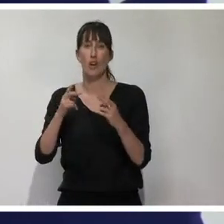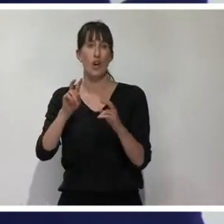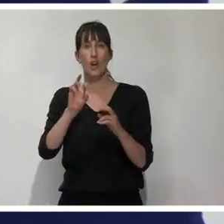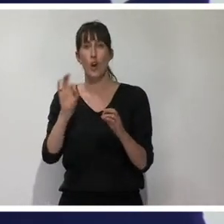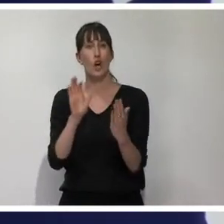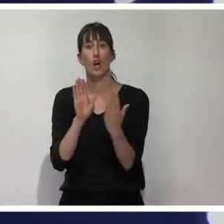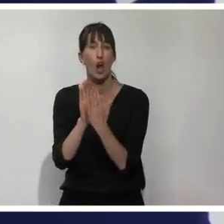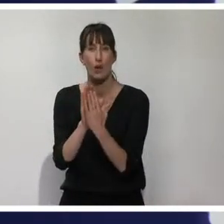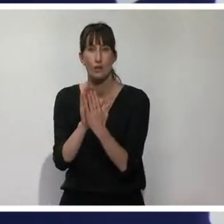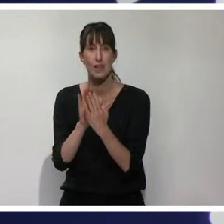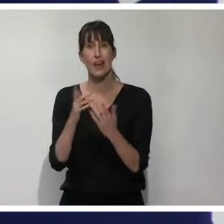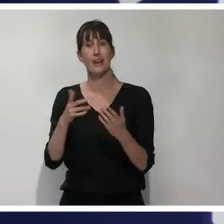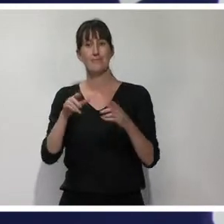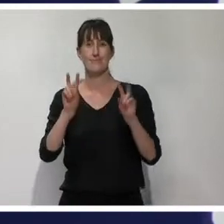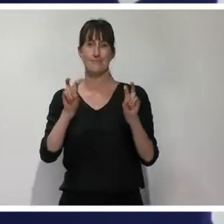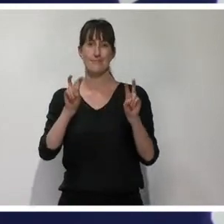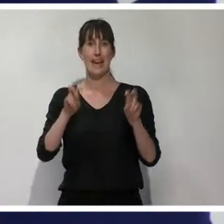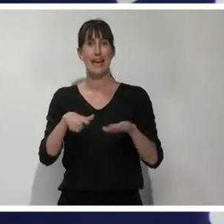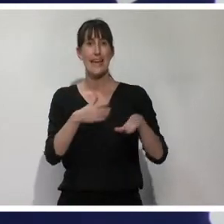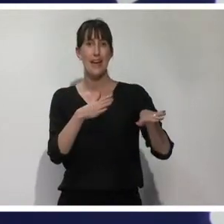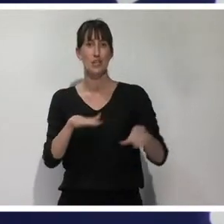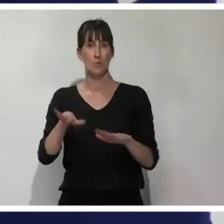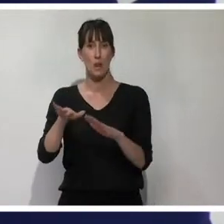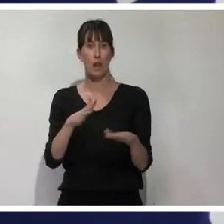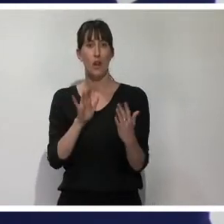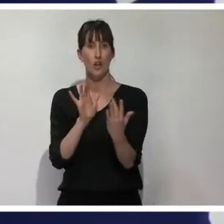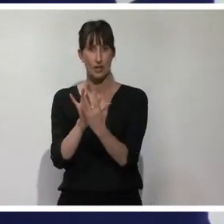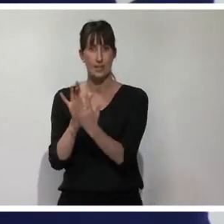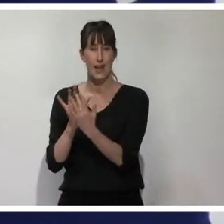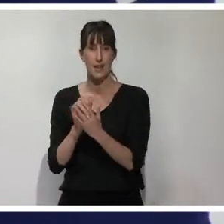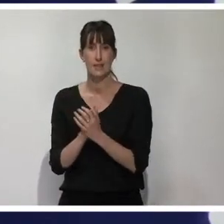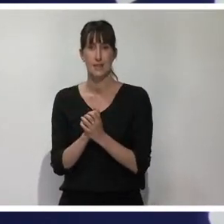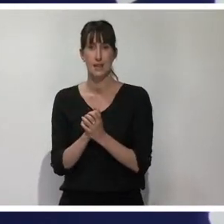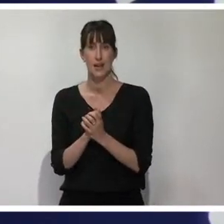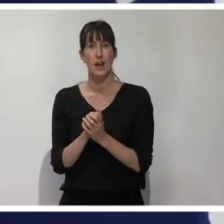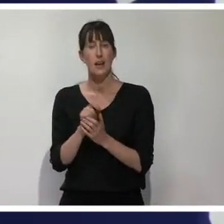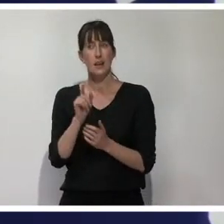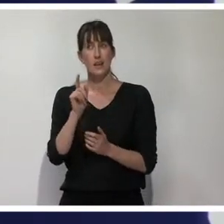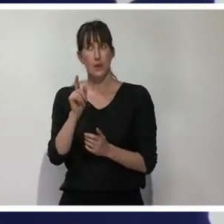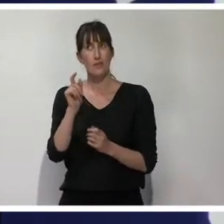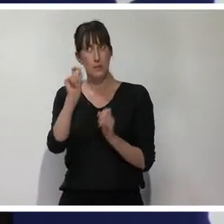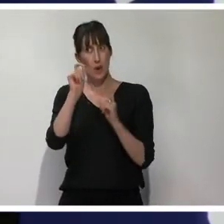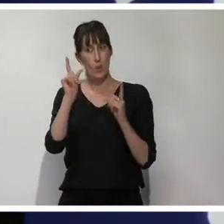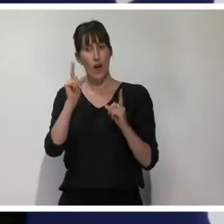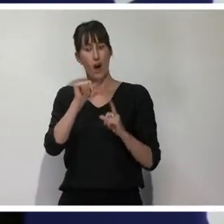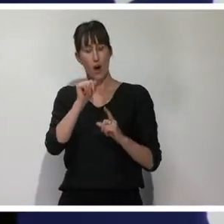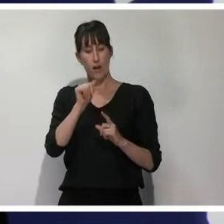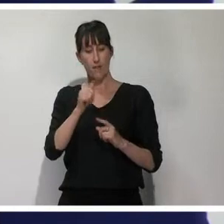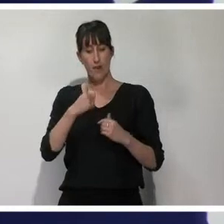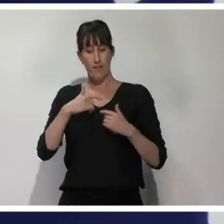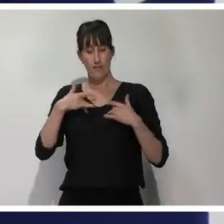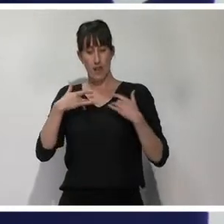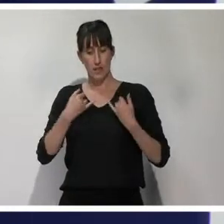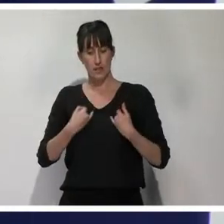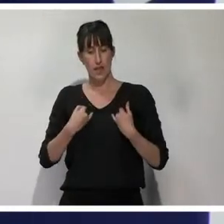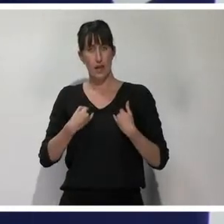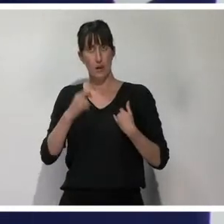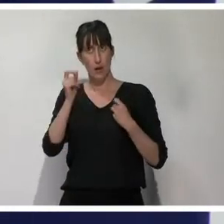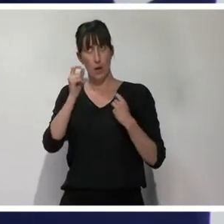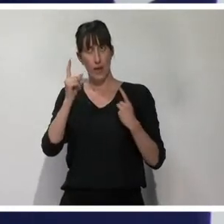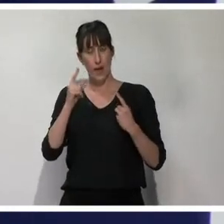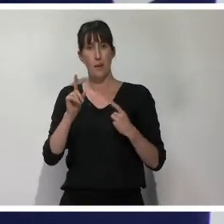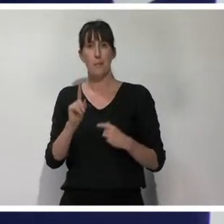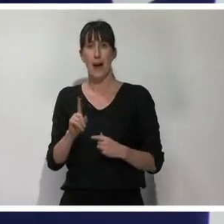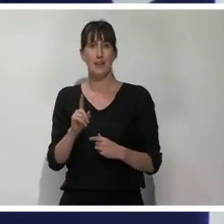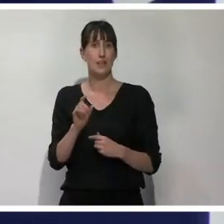have visited the Rotorua region. This just gives us more specificity around people being mindful of their symptoms and their health. Audrey.